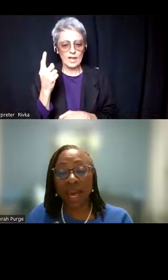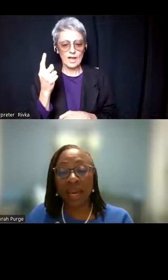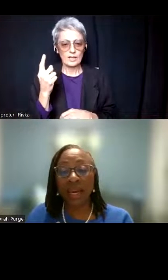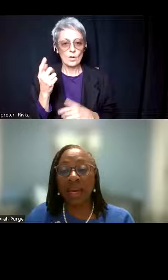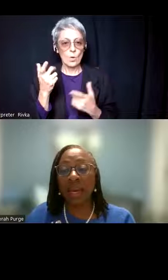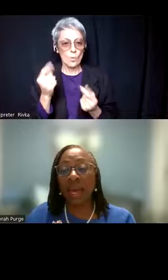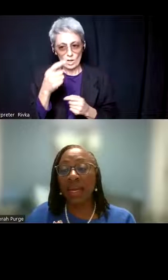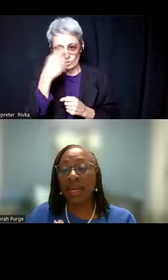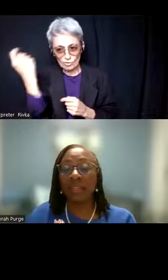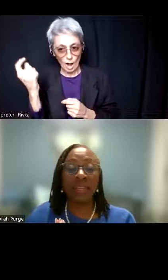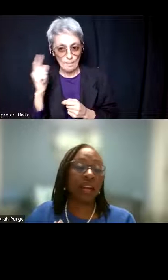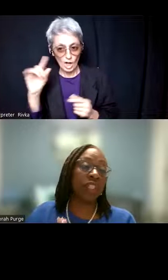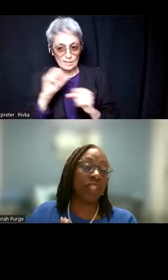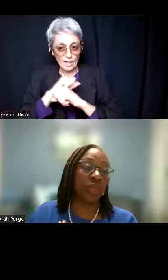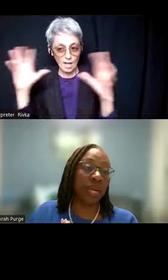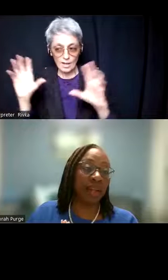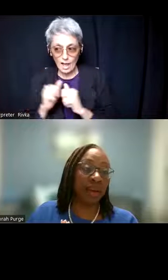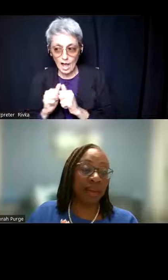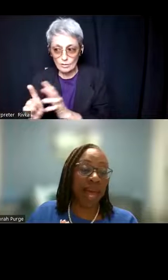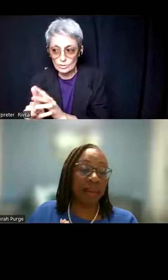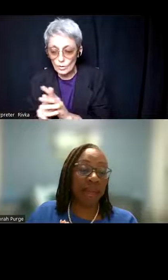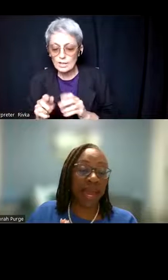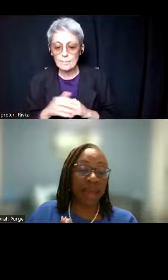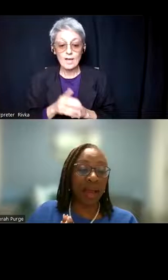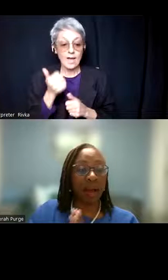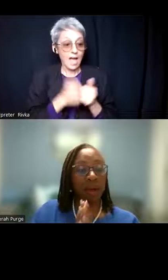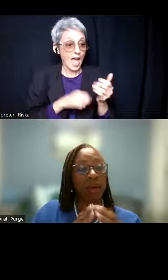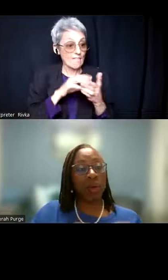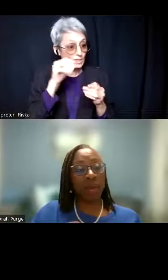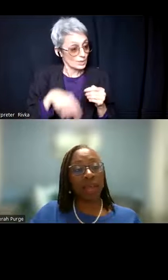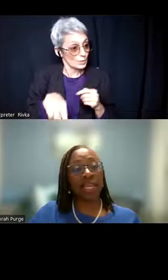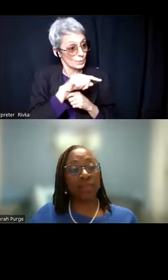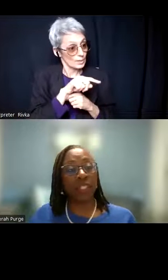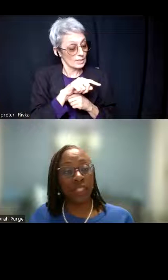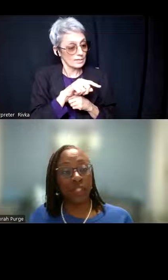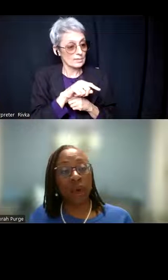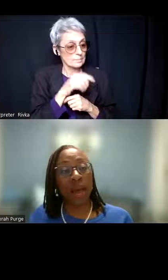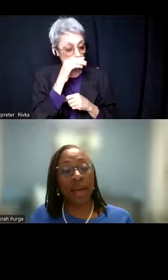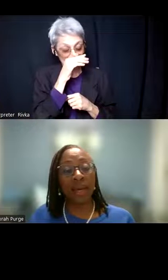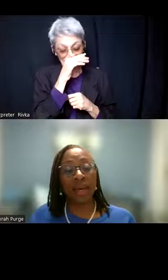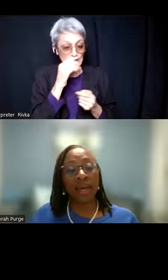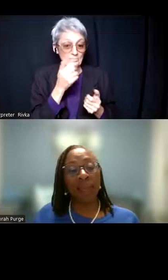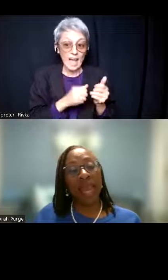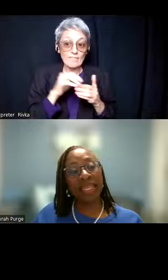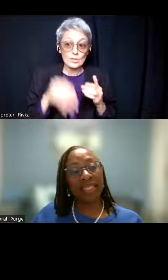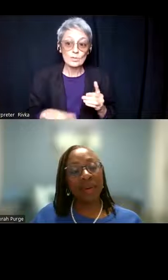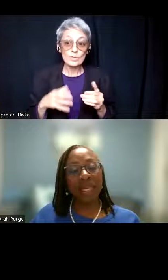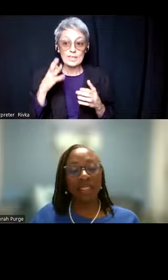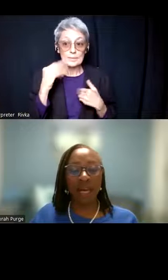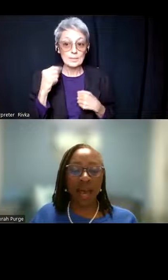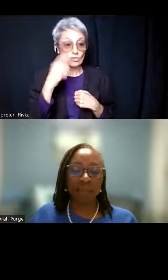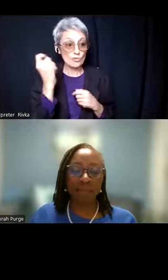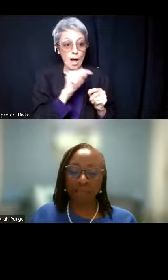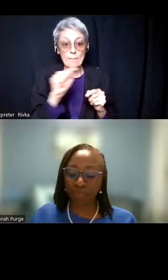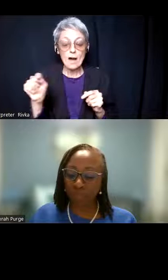looks like. And it isn't every student who may be experiencing trauma may